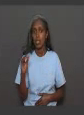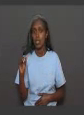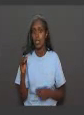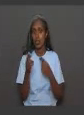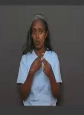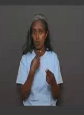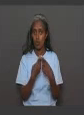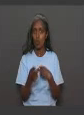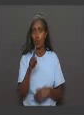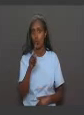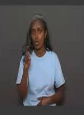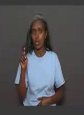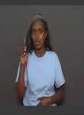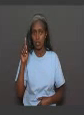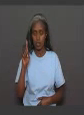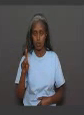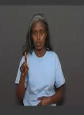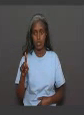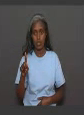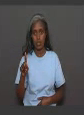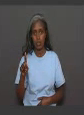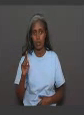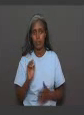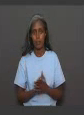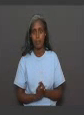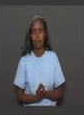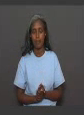100 multiplied by